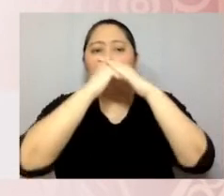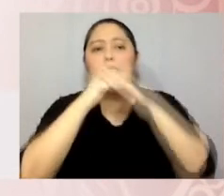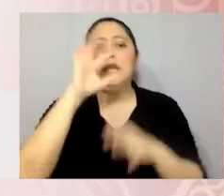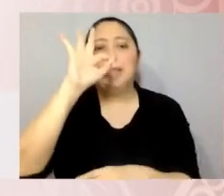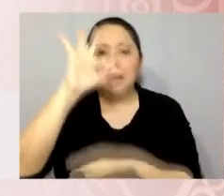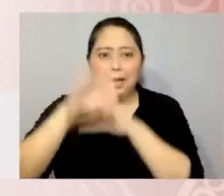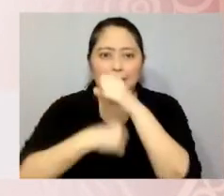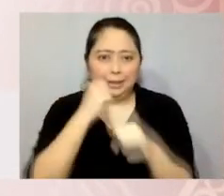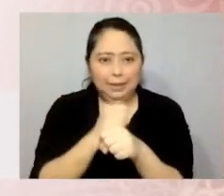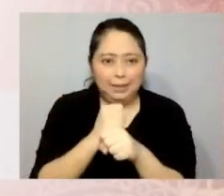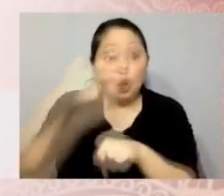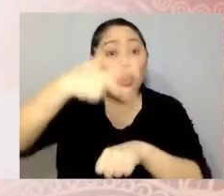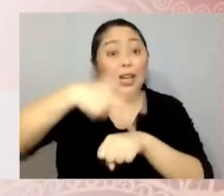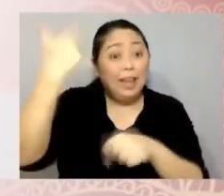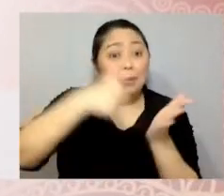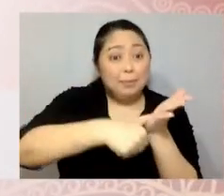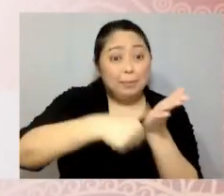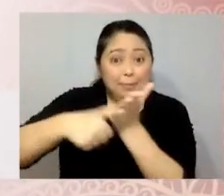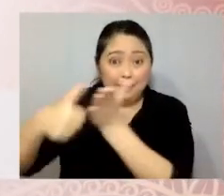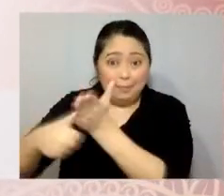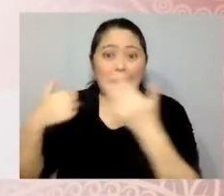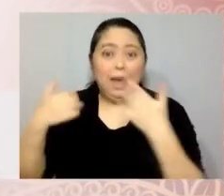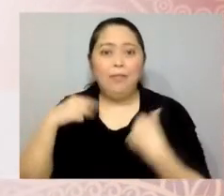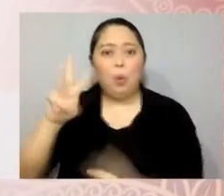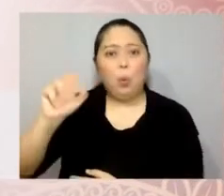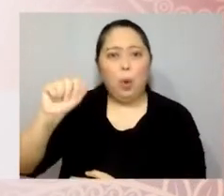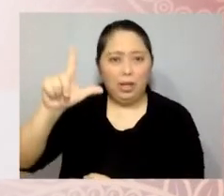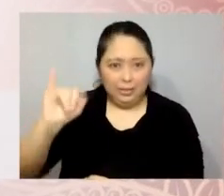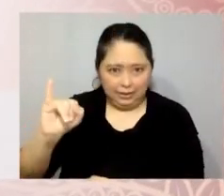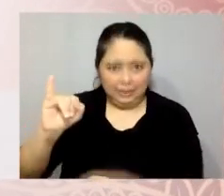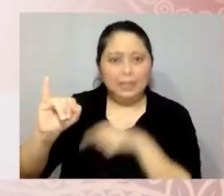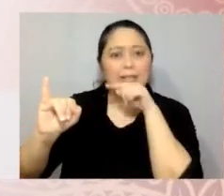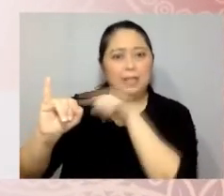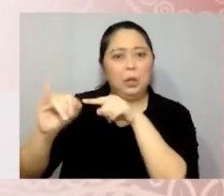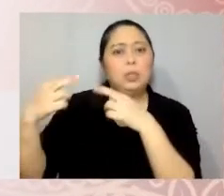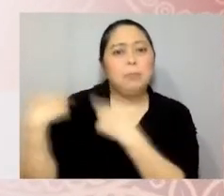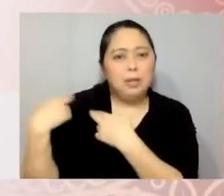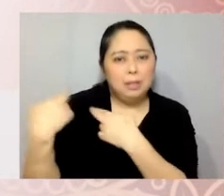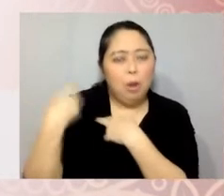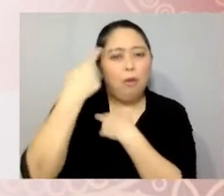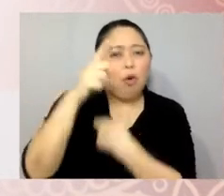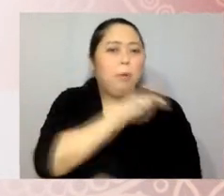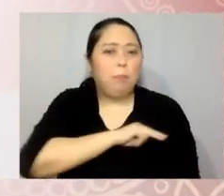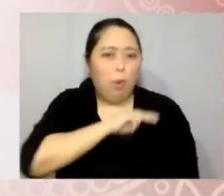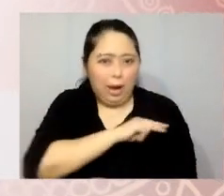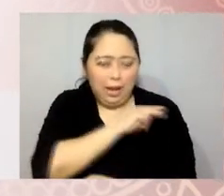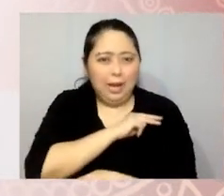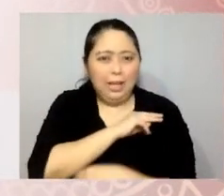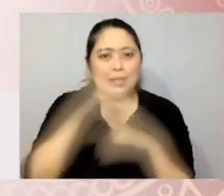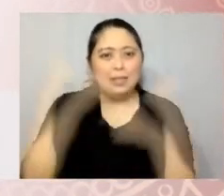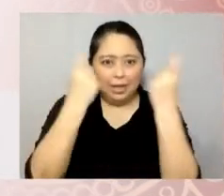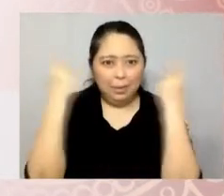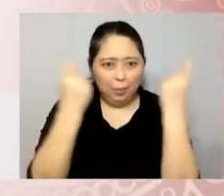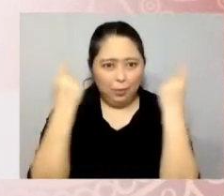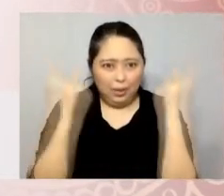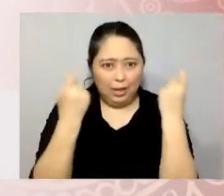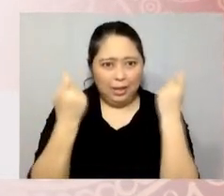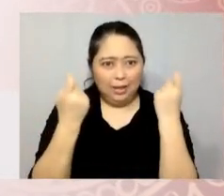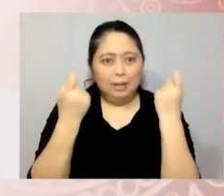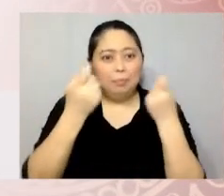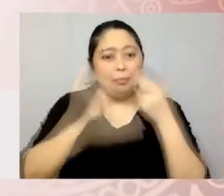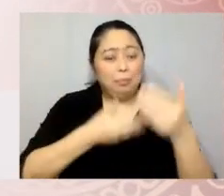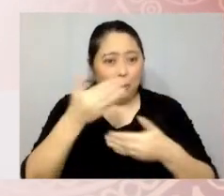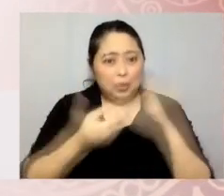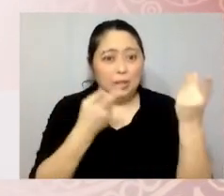BARM, performing ceremonial duties, including the moral guardianship of the region. The parliament will select a wali from a